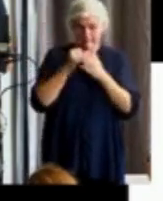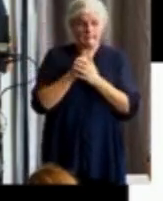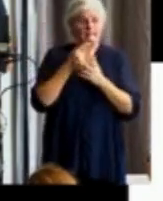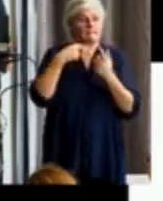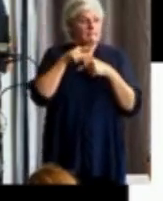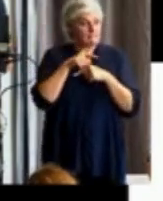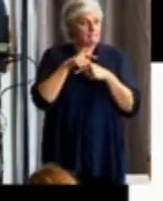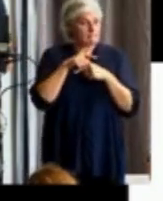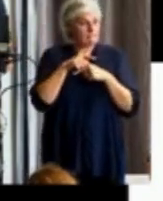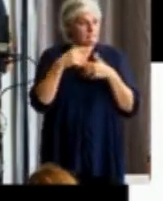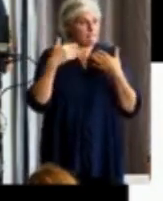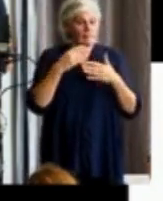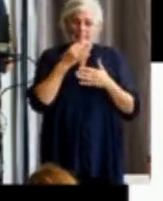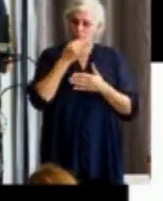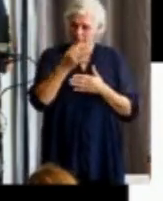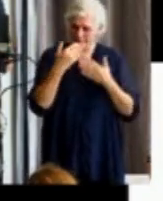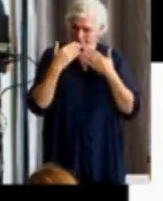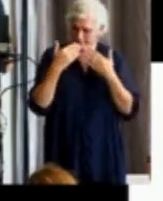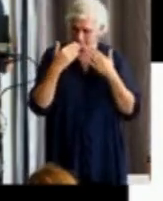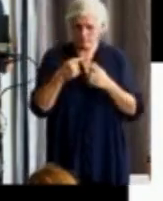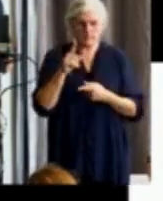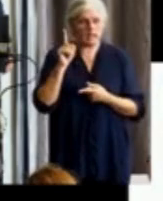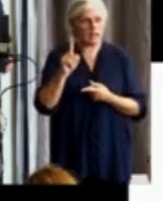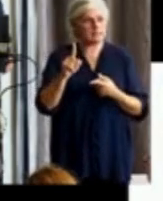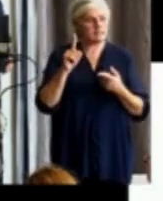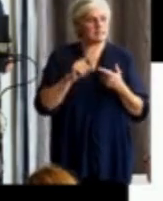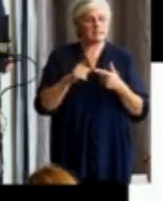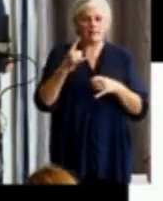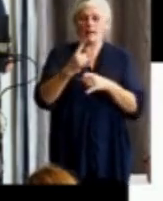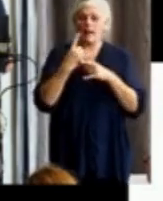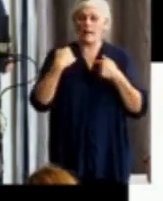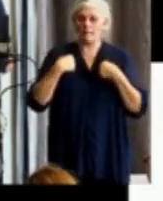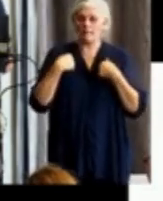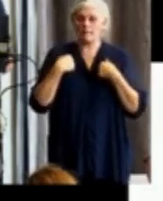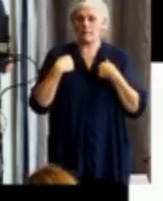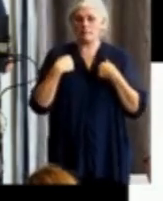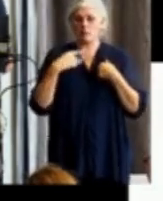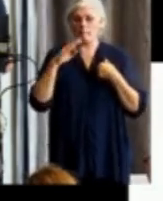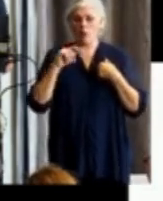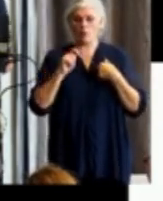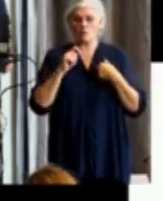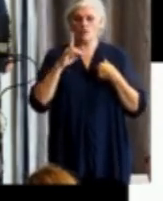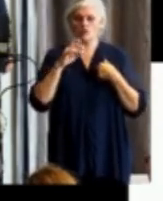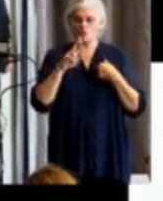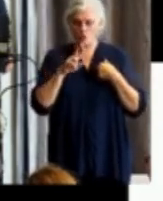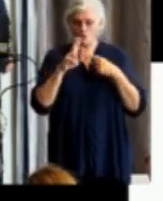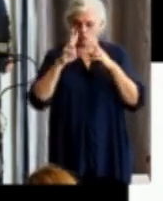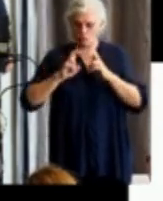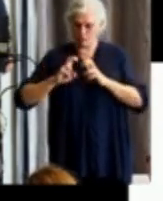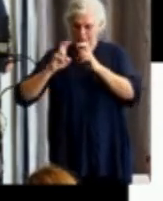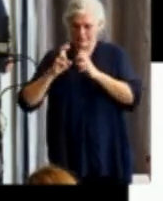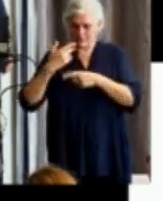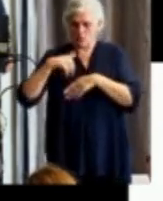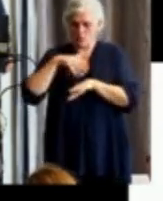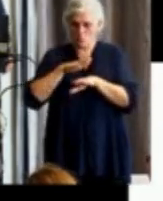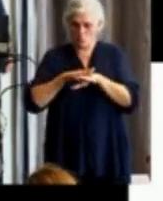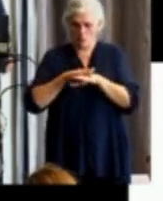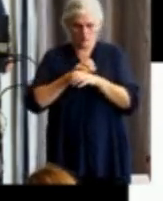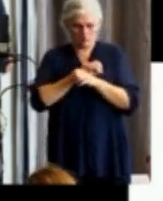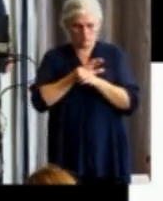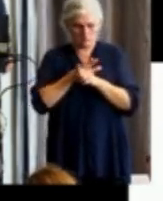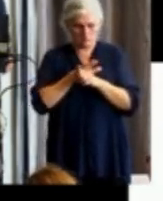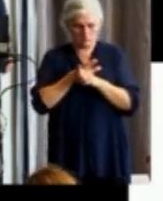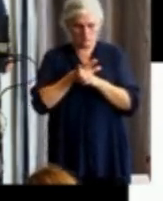are very grateful for. This helped me as a postdoctoral researcher. I remember starting this project down in lockdown